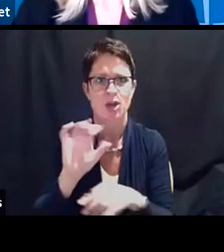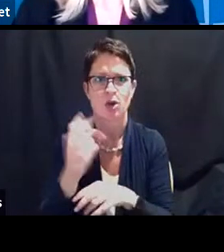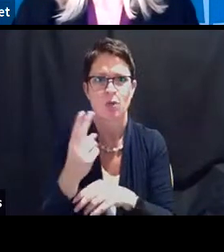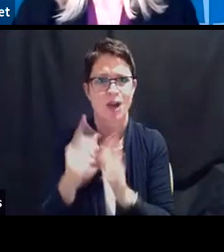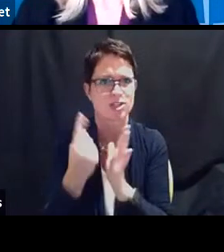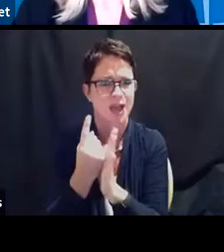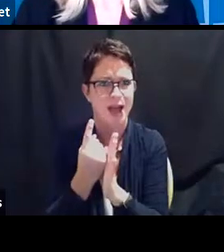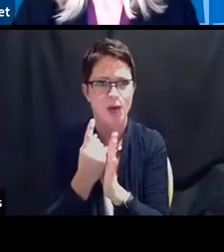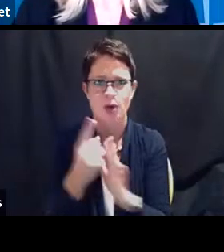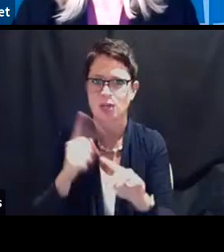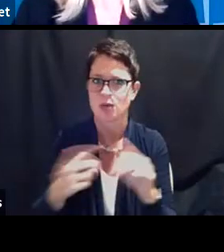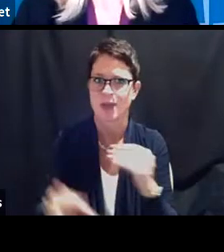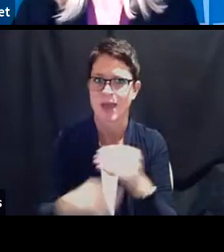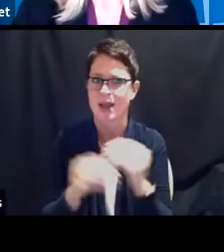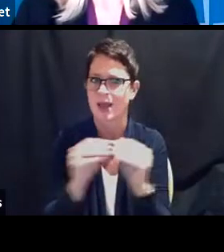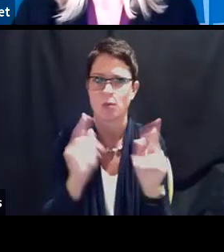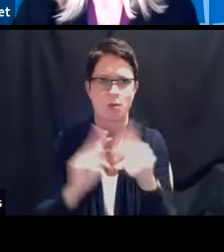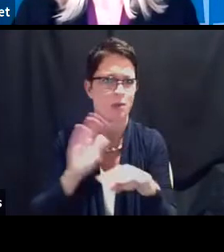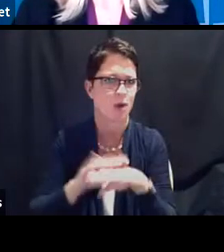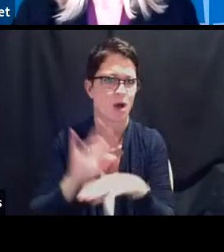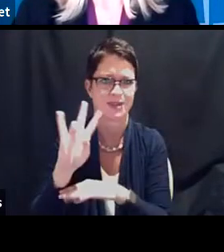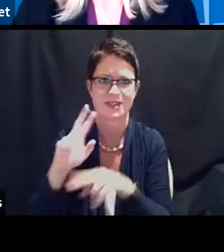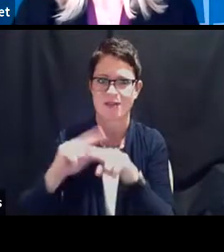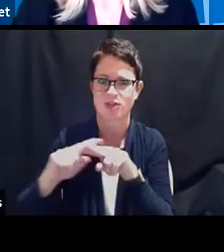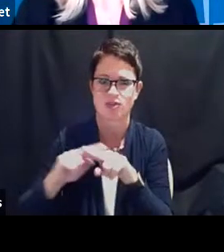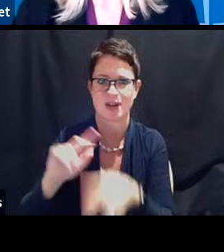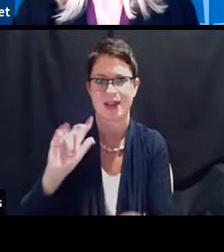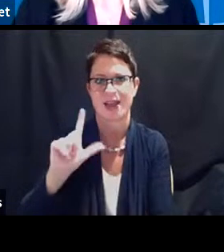can't squeeze more people onto the 7 train. The